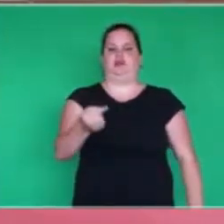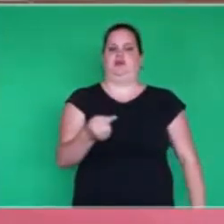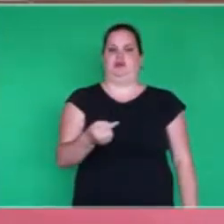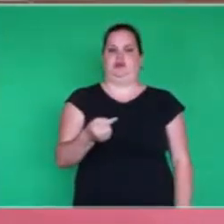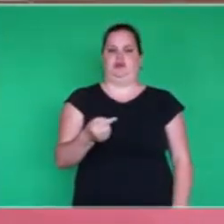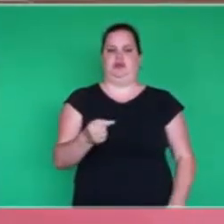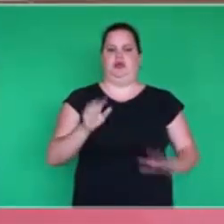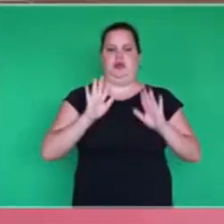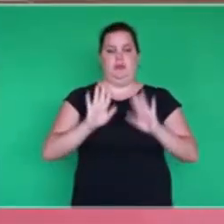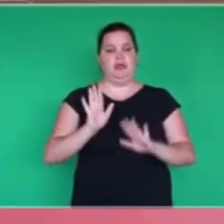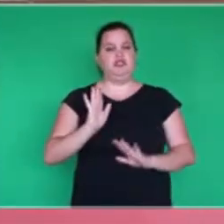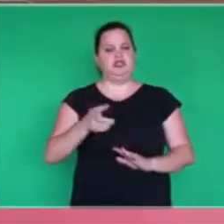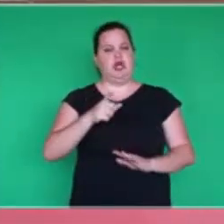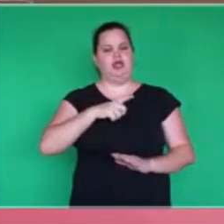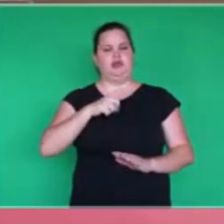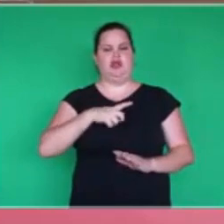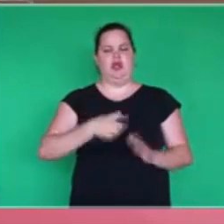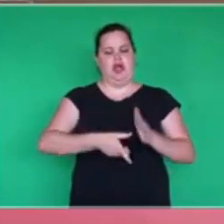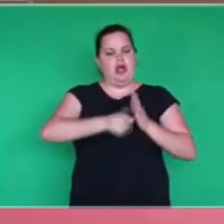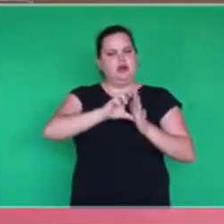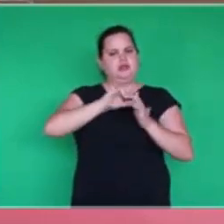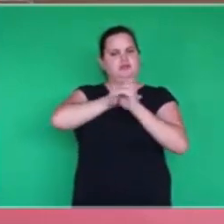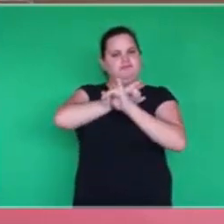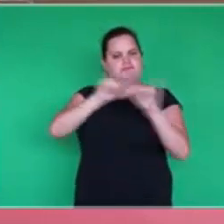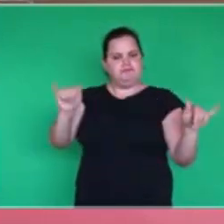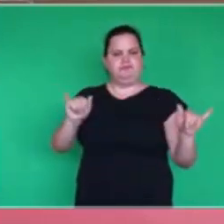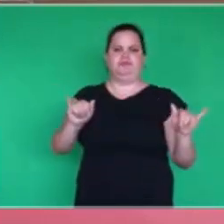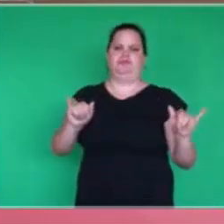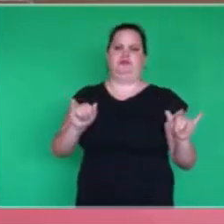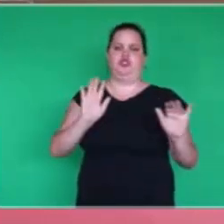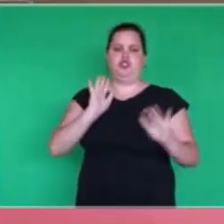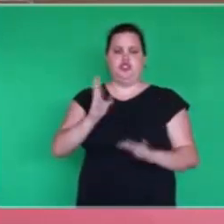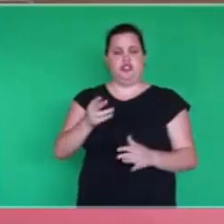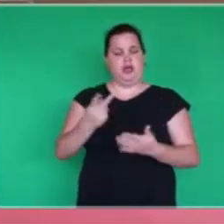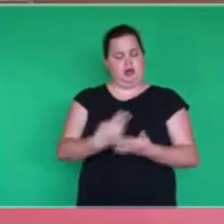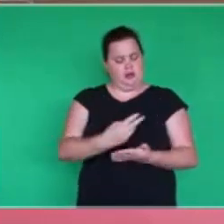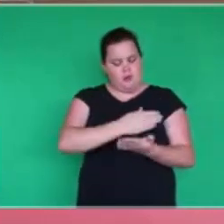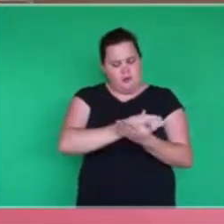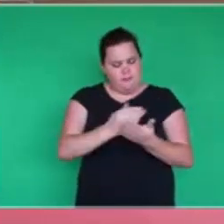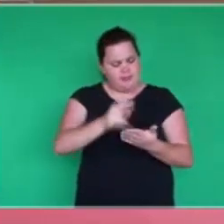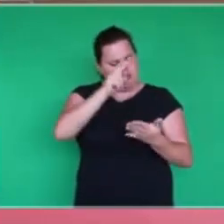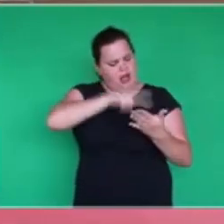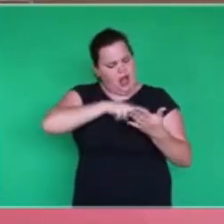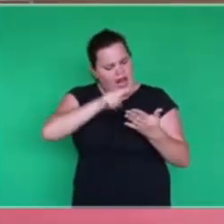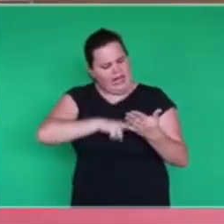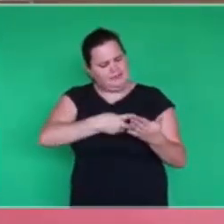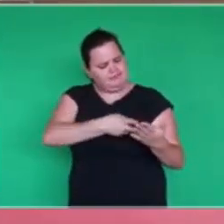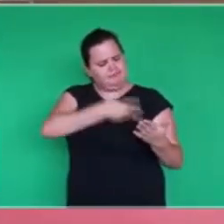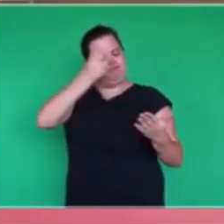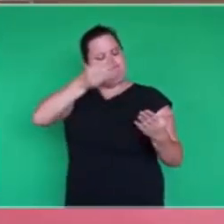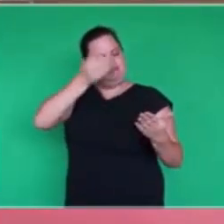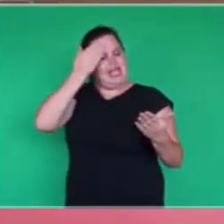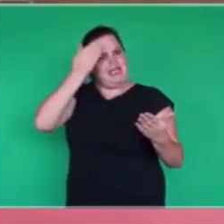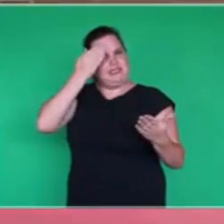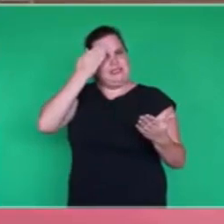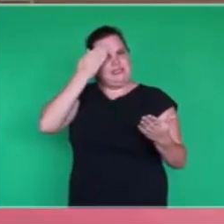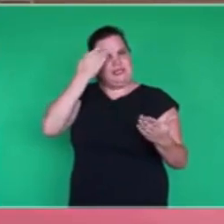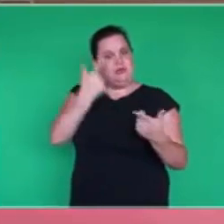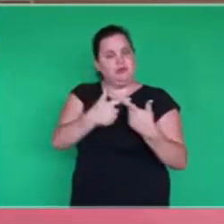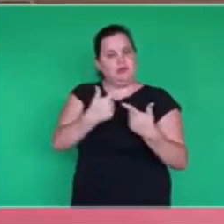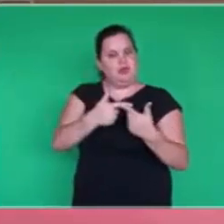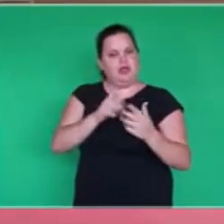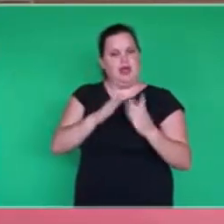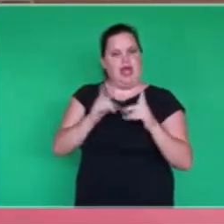counted. The judgments of God are being executed. So, the church, as seen in the